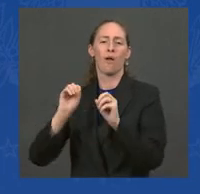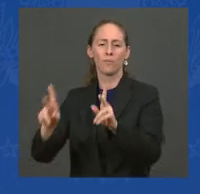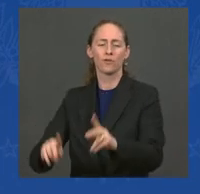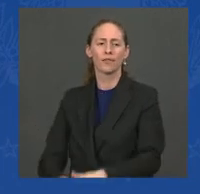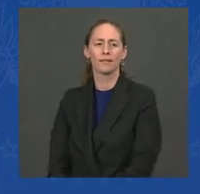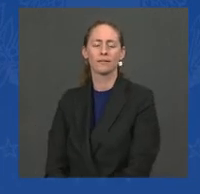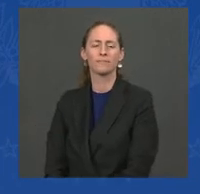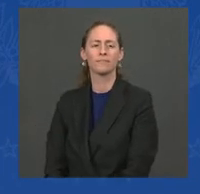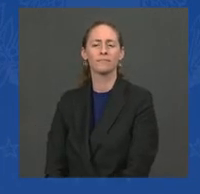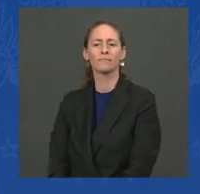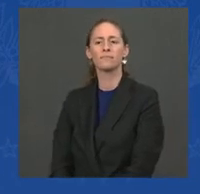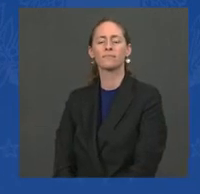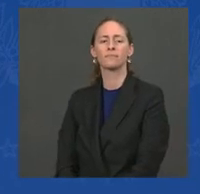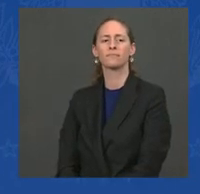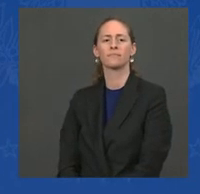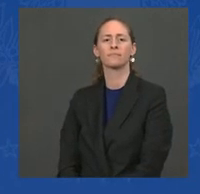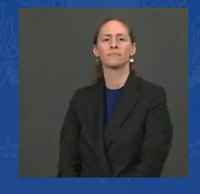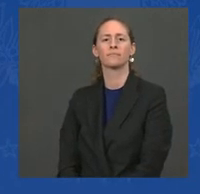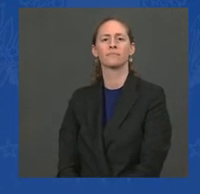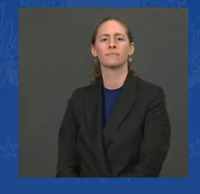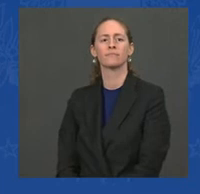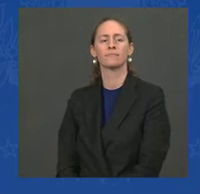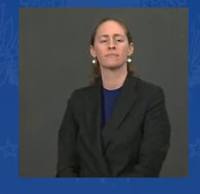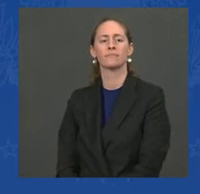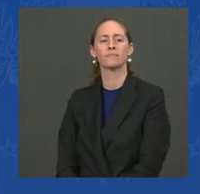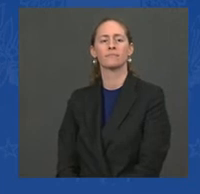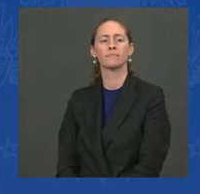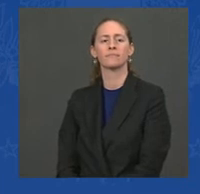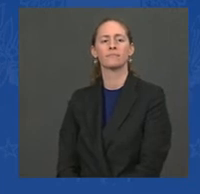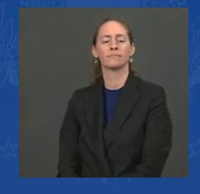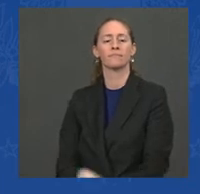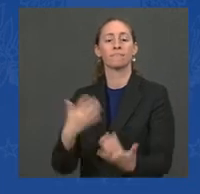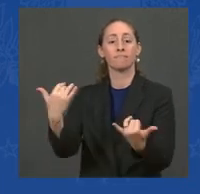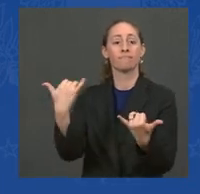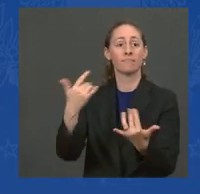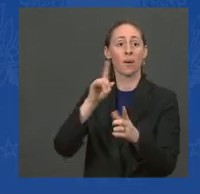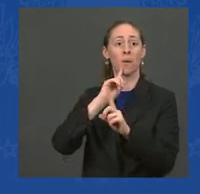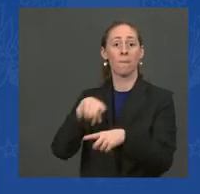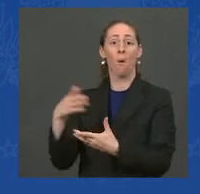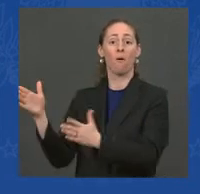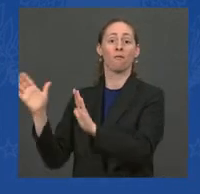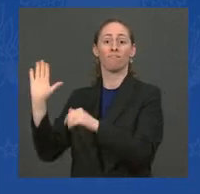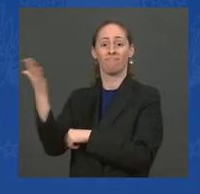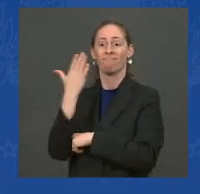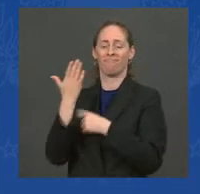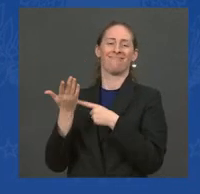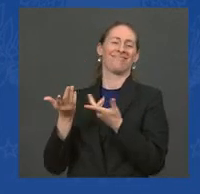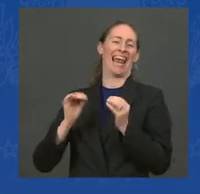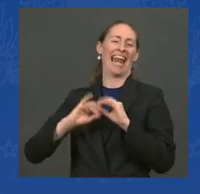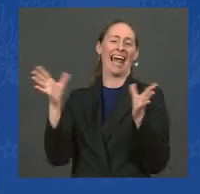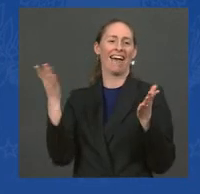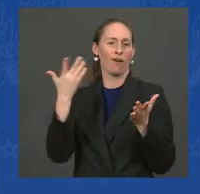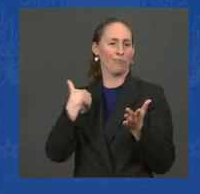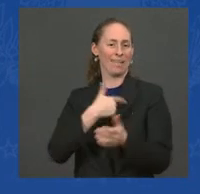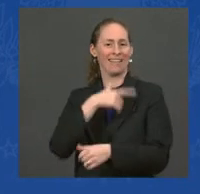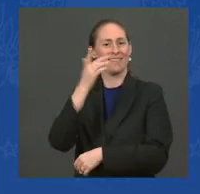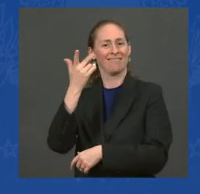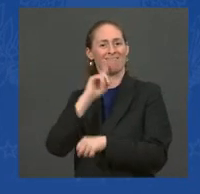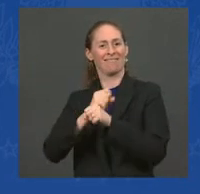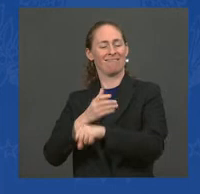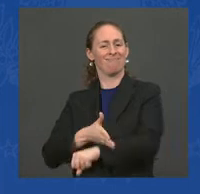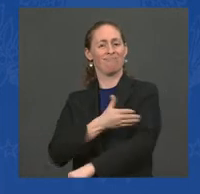Today, we receive more evidence of the progress we're making. And I know we can make a lot more in the days ahead. I want to